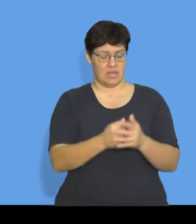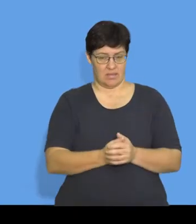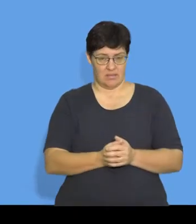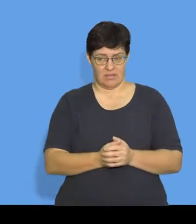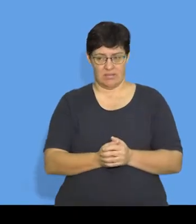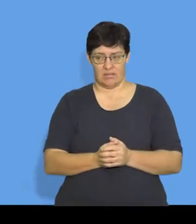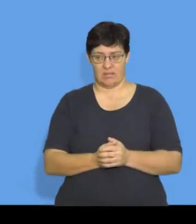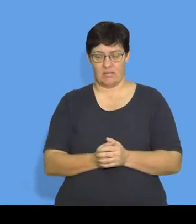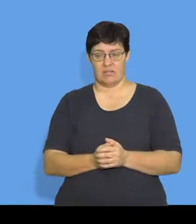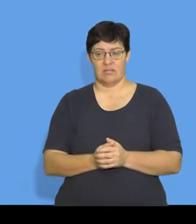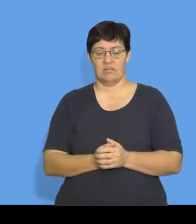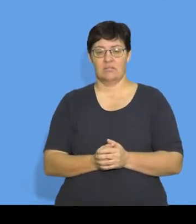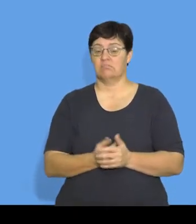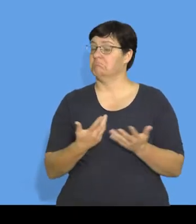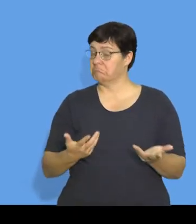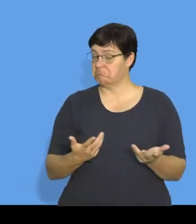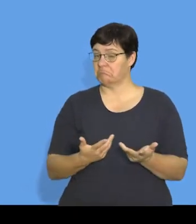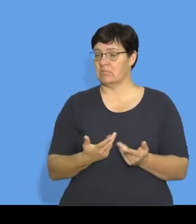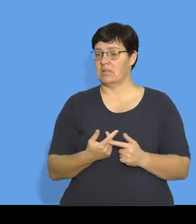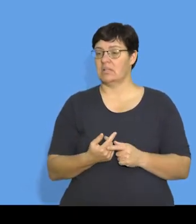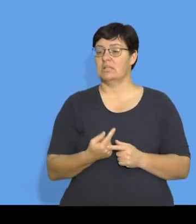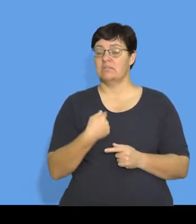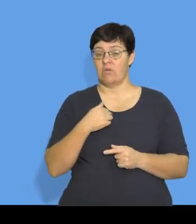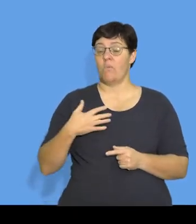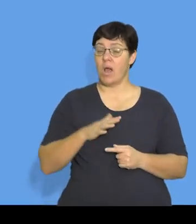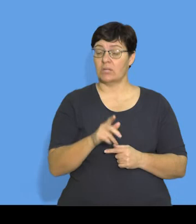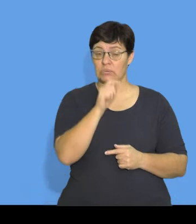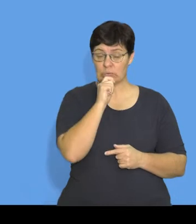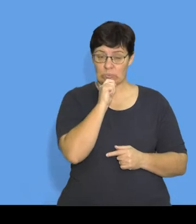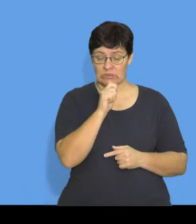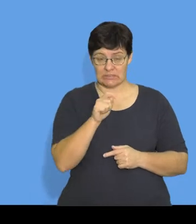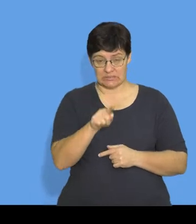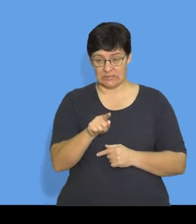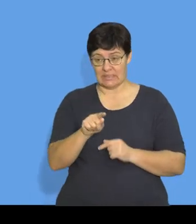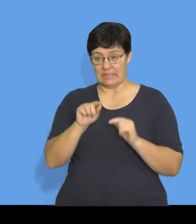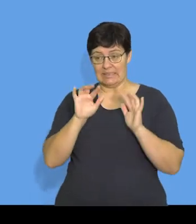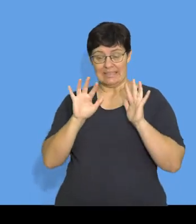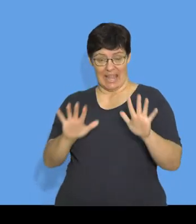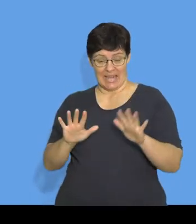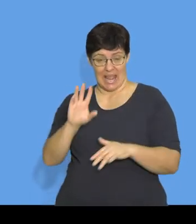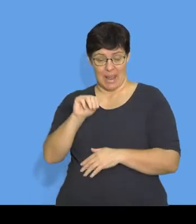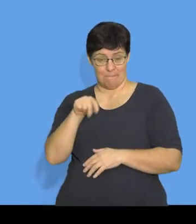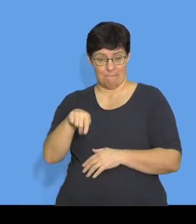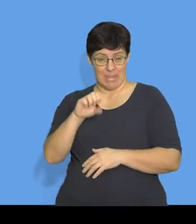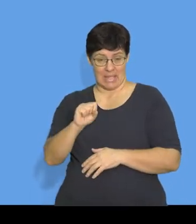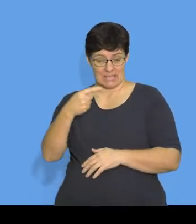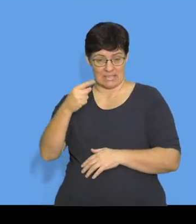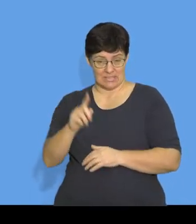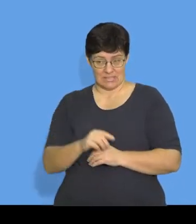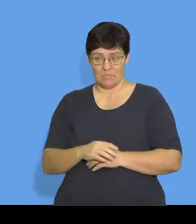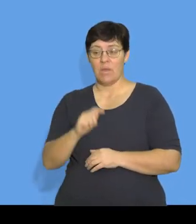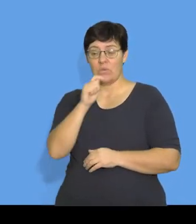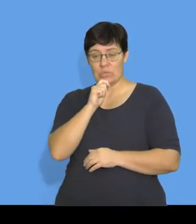account is that now, if I need to use this acceleration, I must